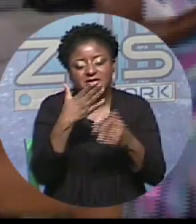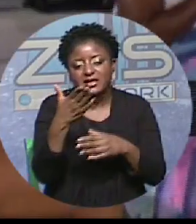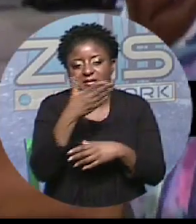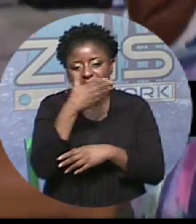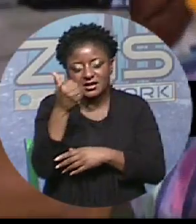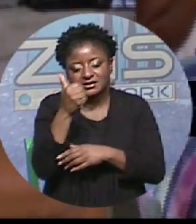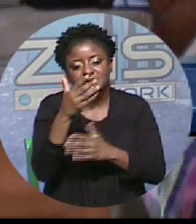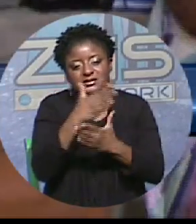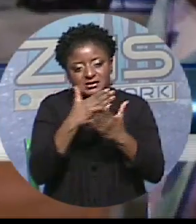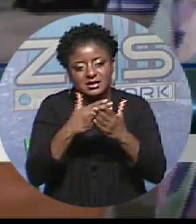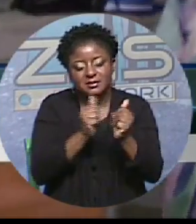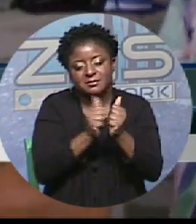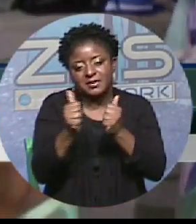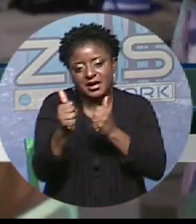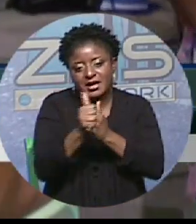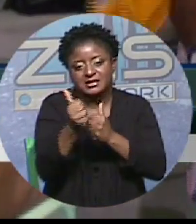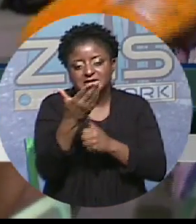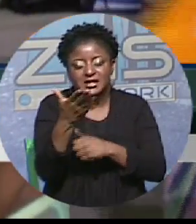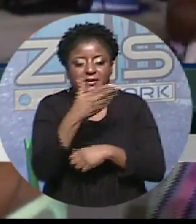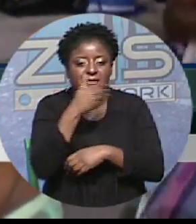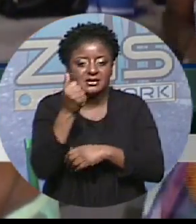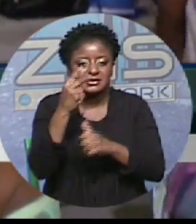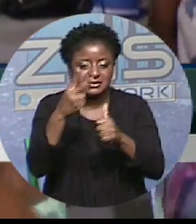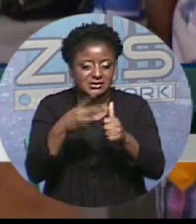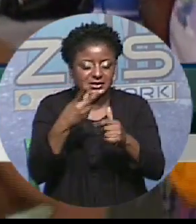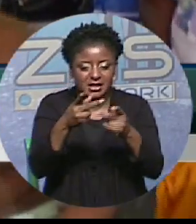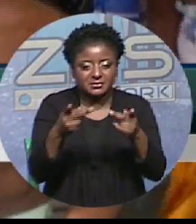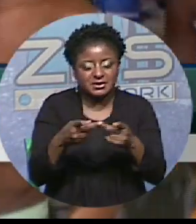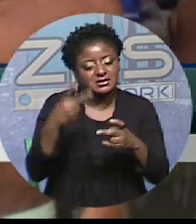as well. Second place is hard